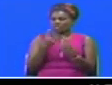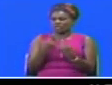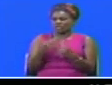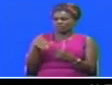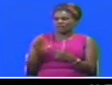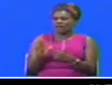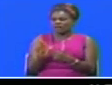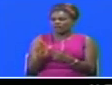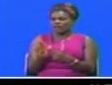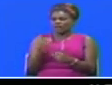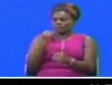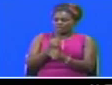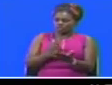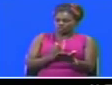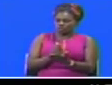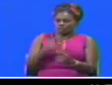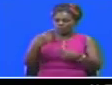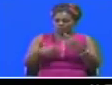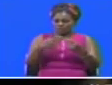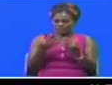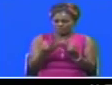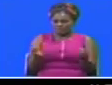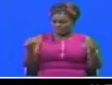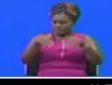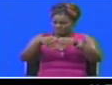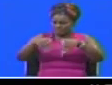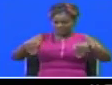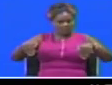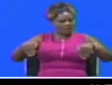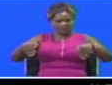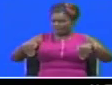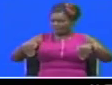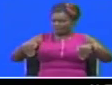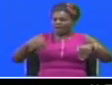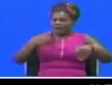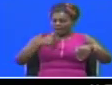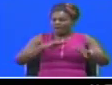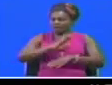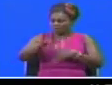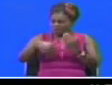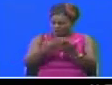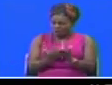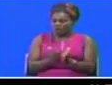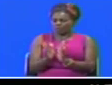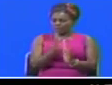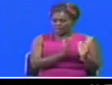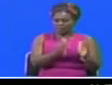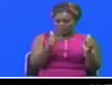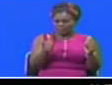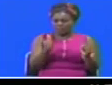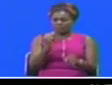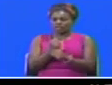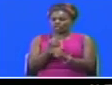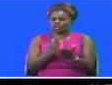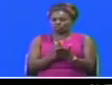they are going to ensure that the process will be free and fair, they have put in place all the mechanisms to ensure that